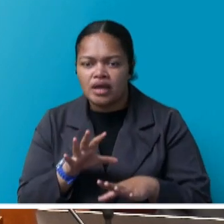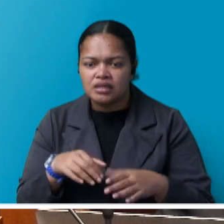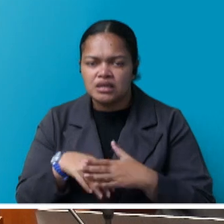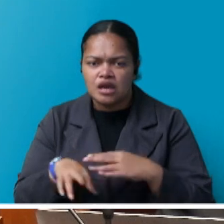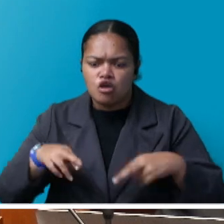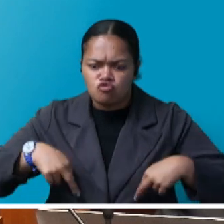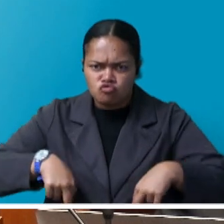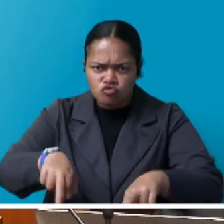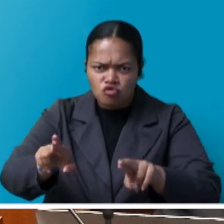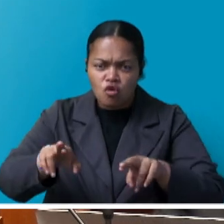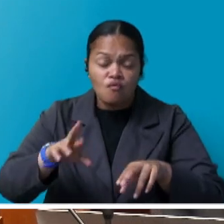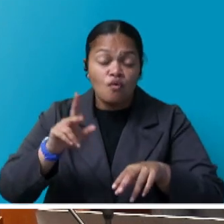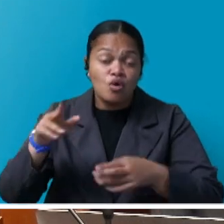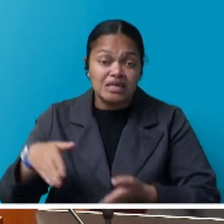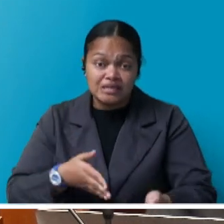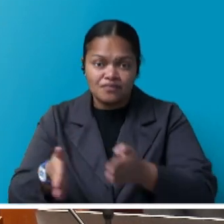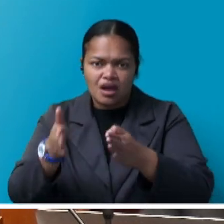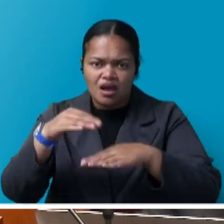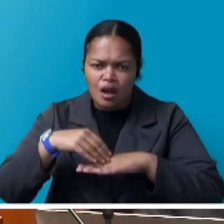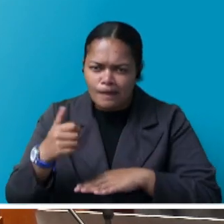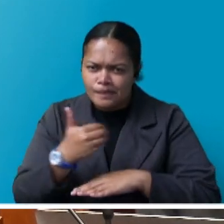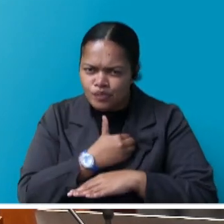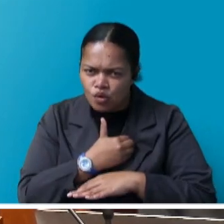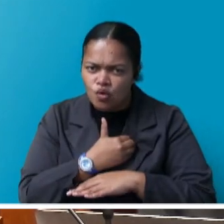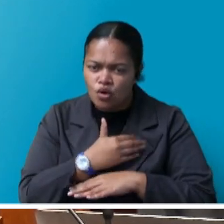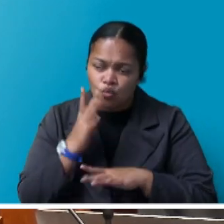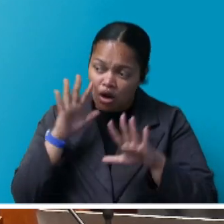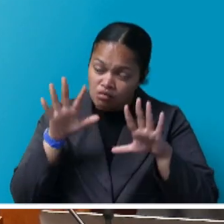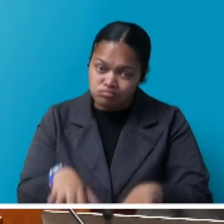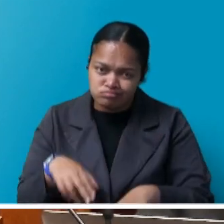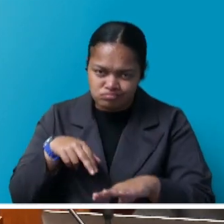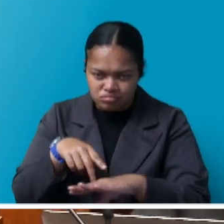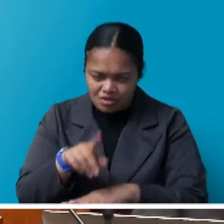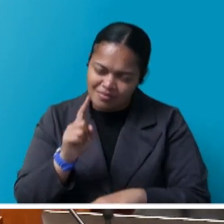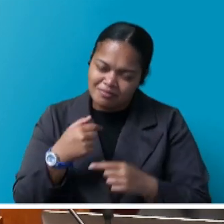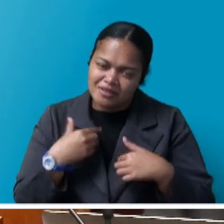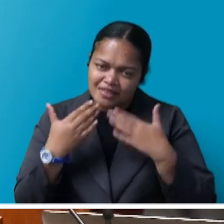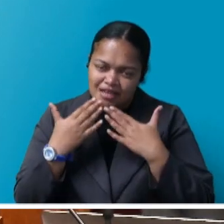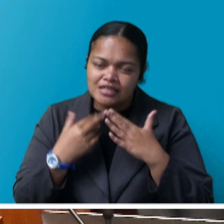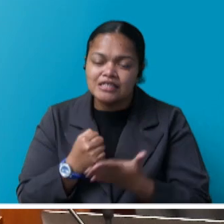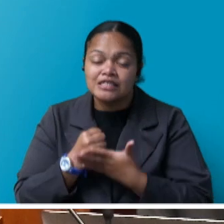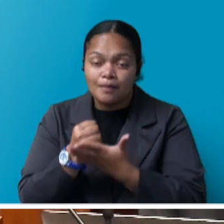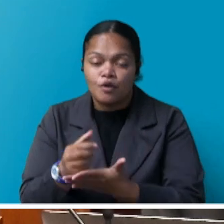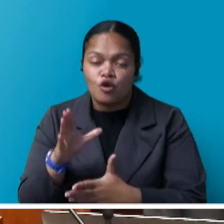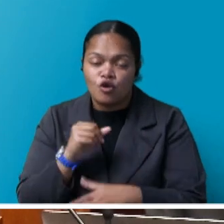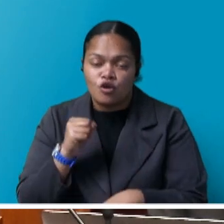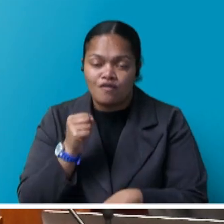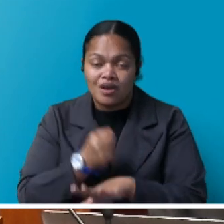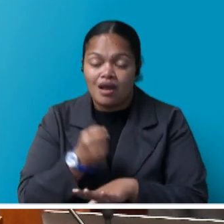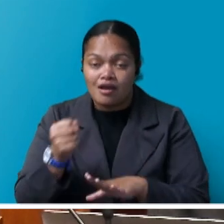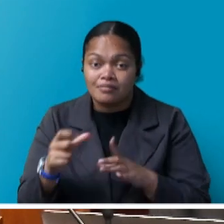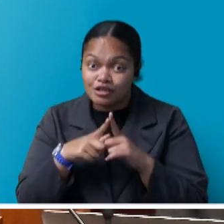waters of the Wainkoroi-Luba River in the mornings or the evenings when they return. I must acknowledge the support of the government of Japan in joining the government of